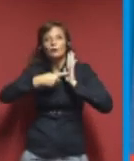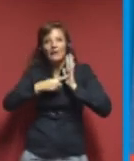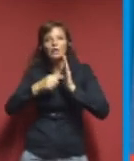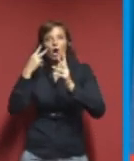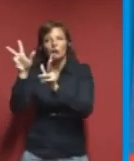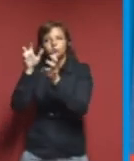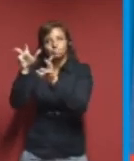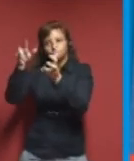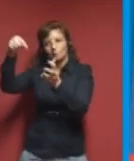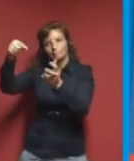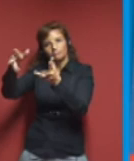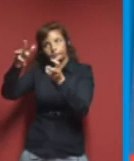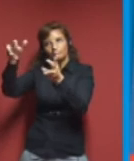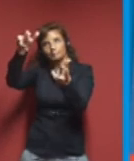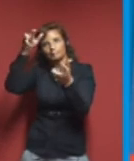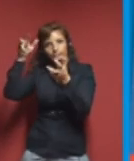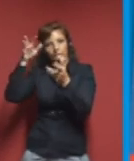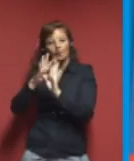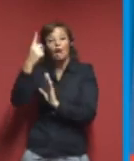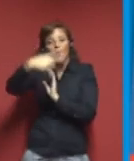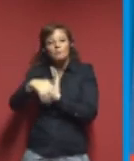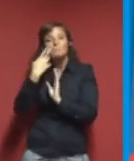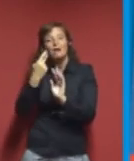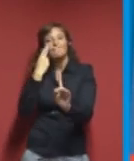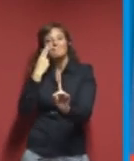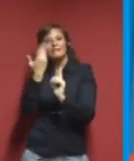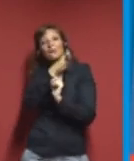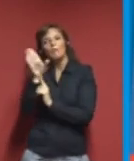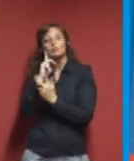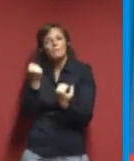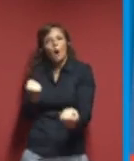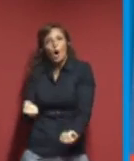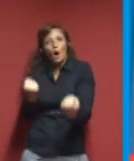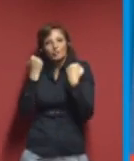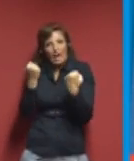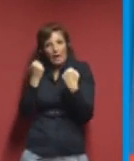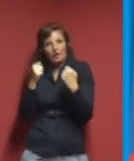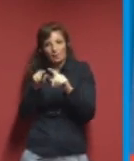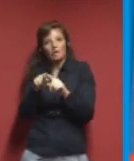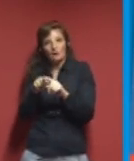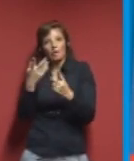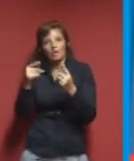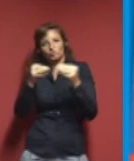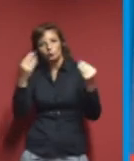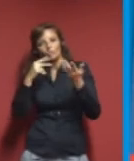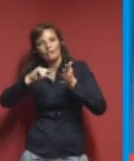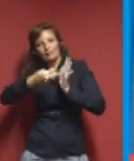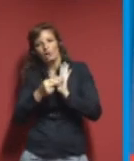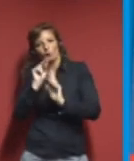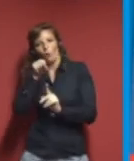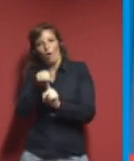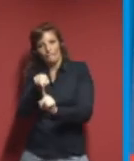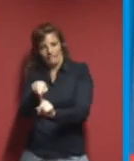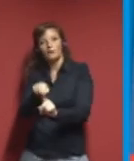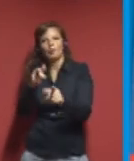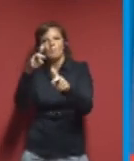This shows you the power of what this kind of maker technology revolution can do. To make something like this, the